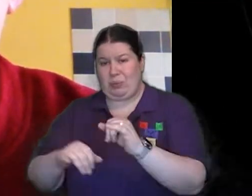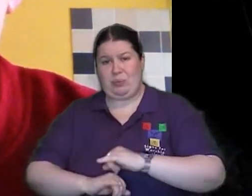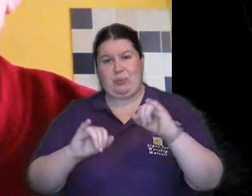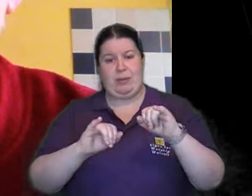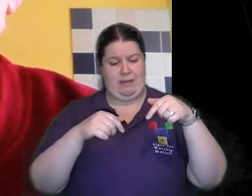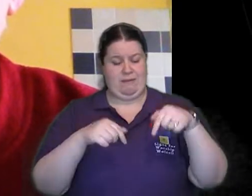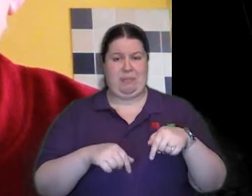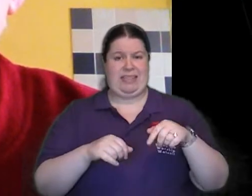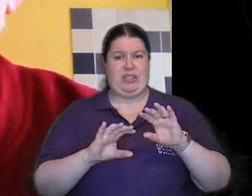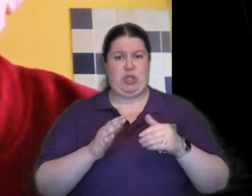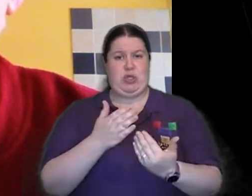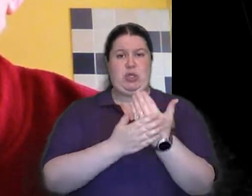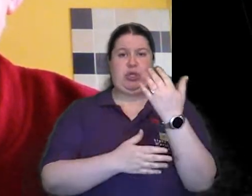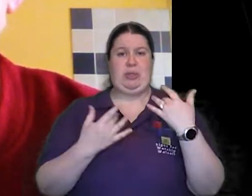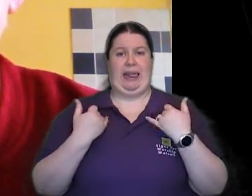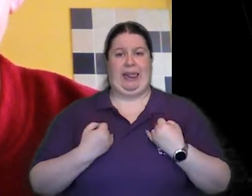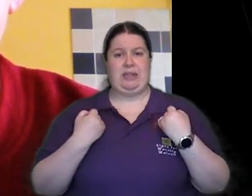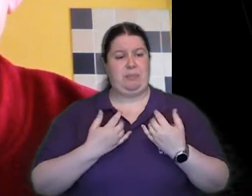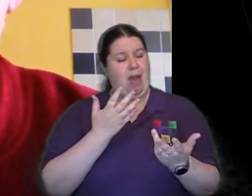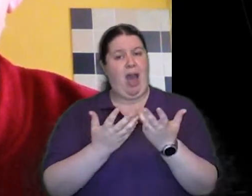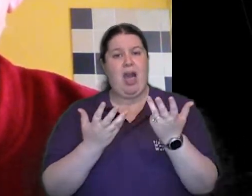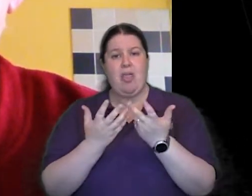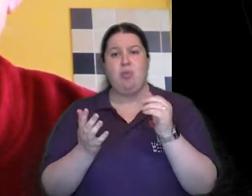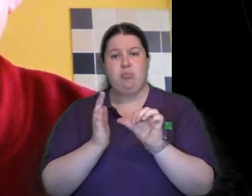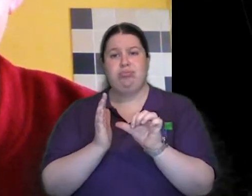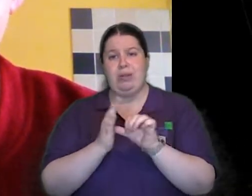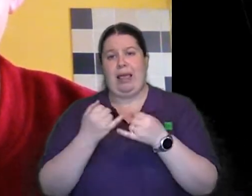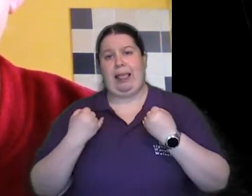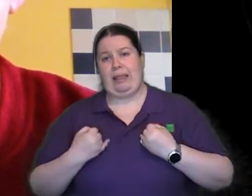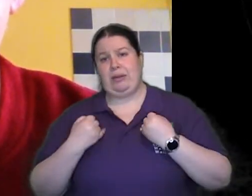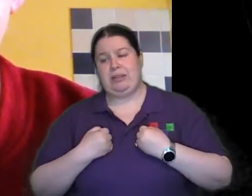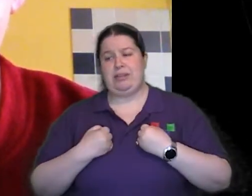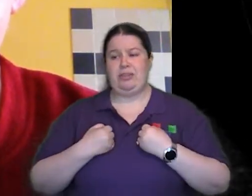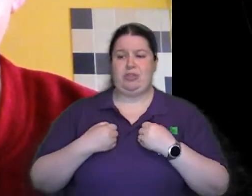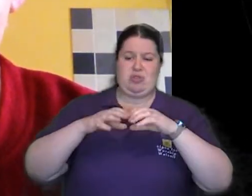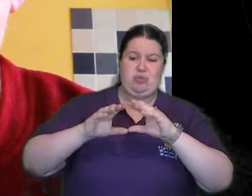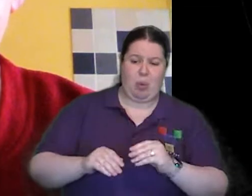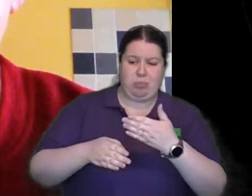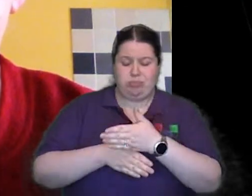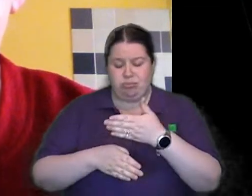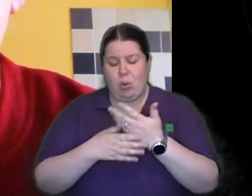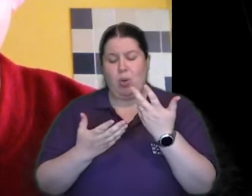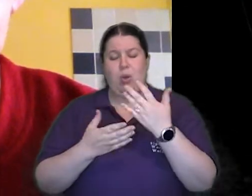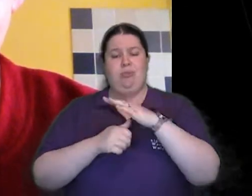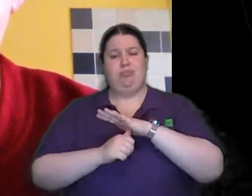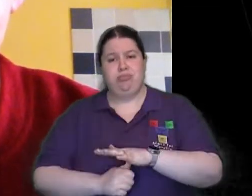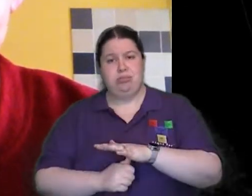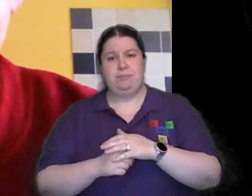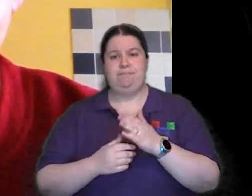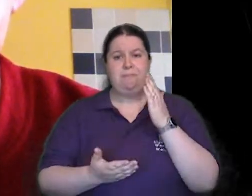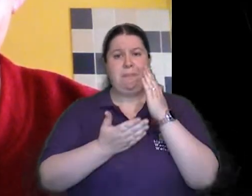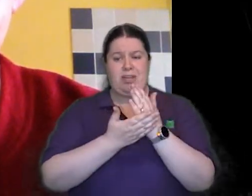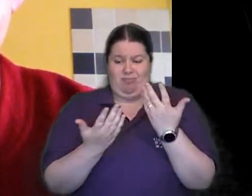is suffering, not only from this new disease, but from other illnesses that incapacitate and depress, especially